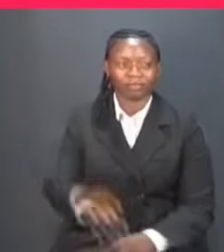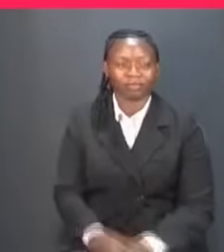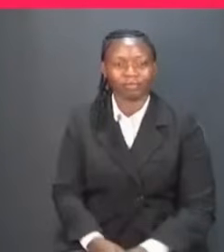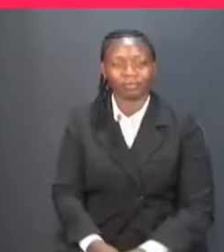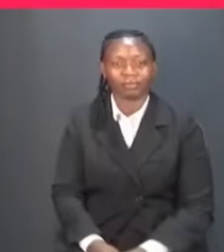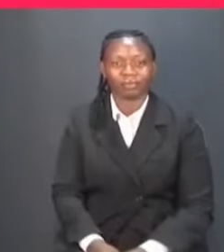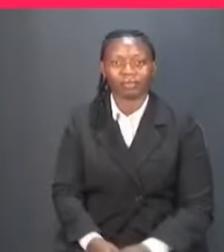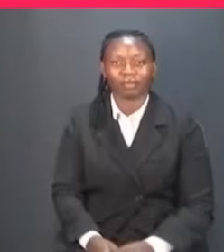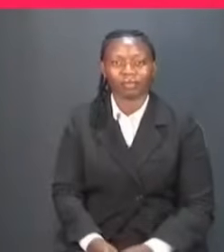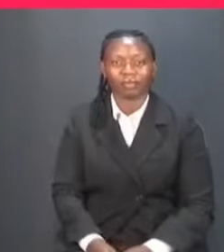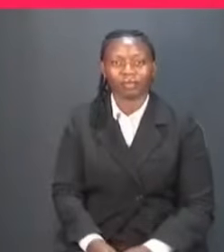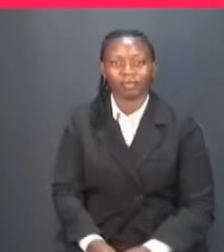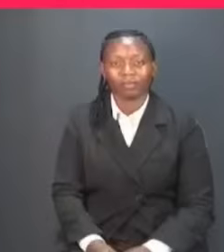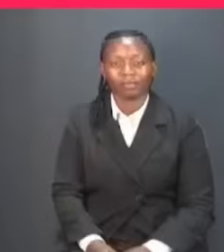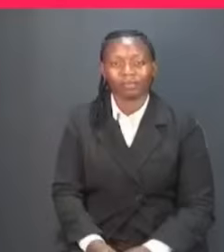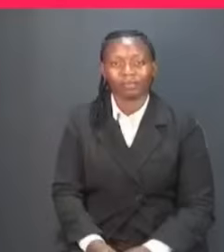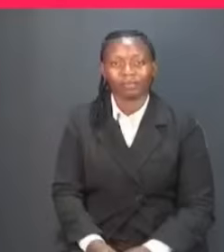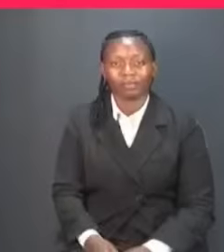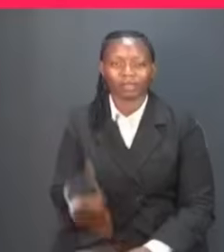statements.